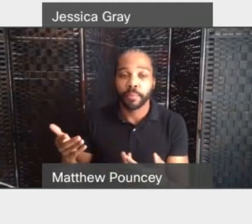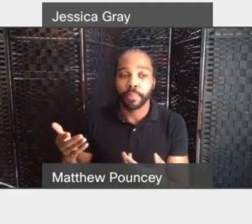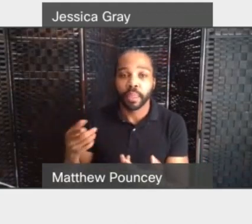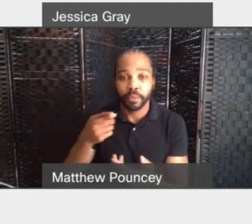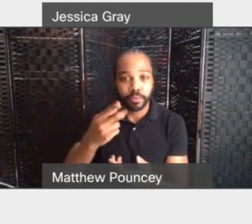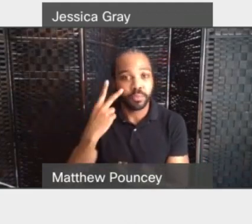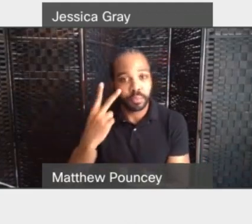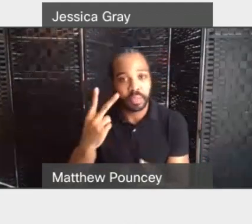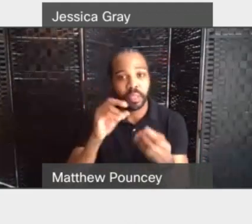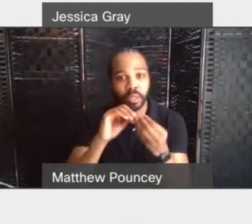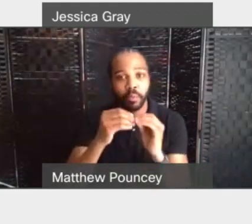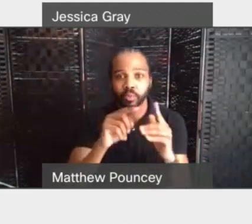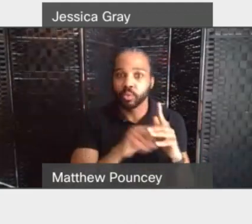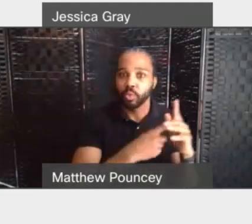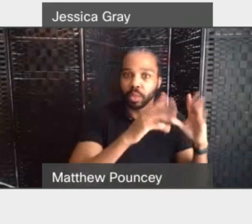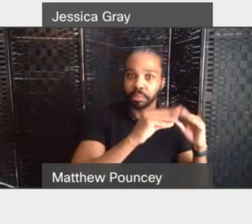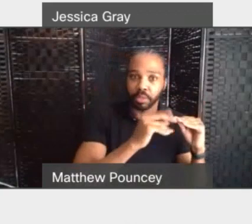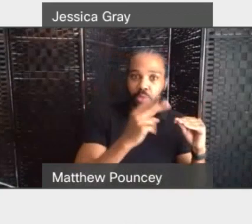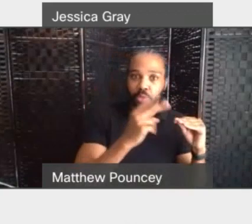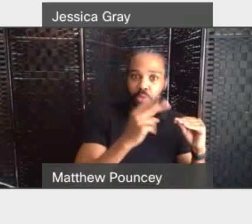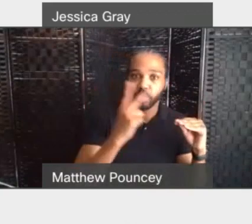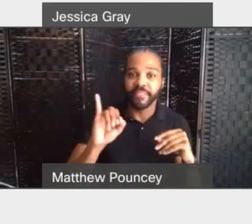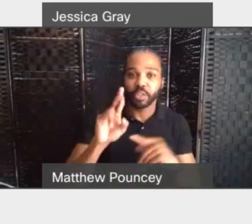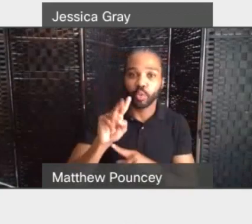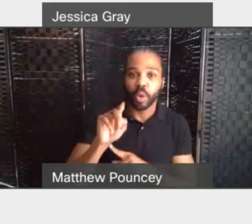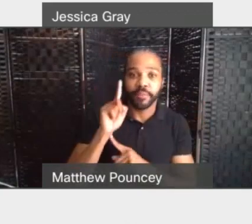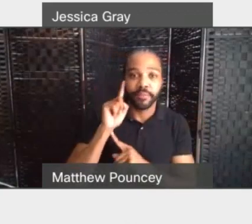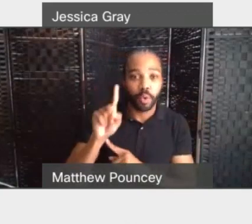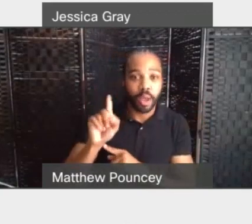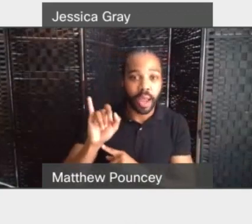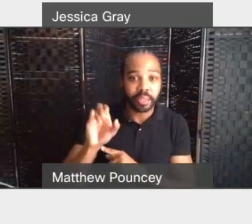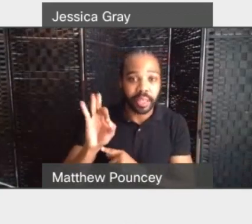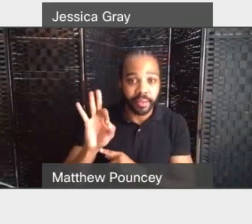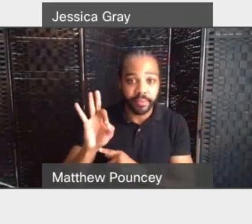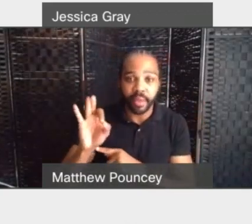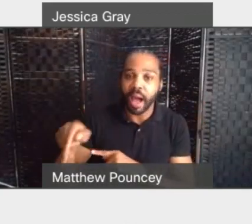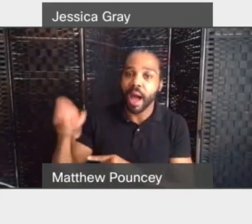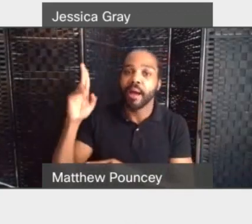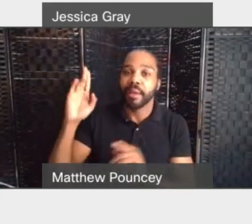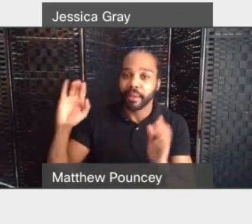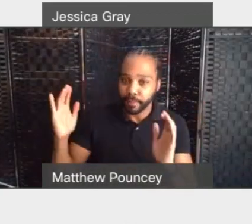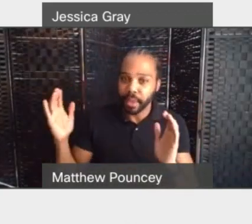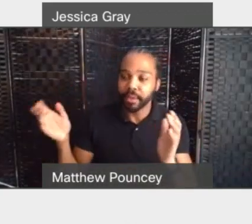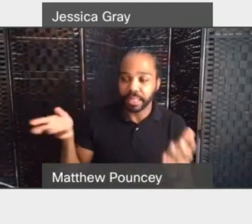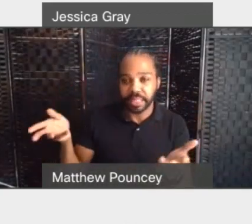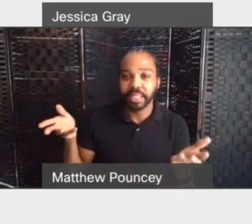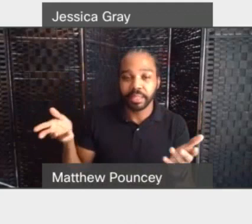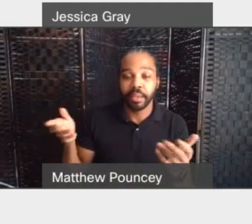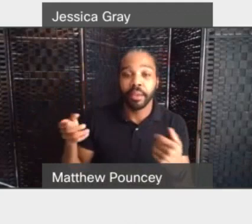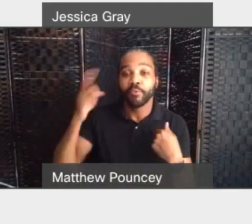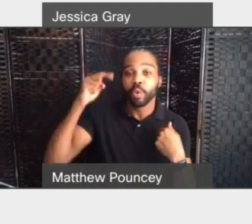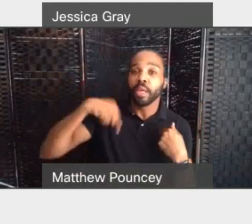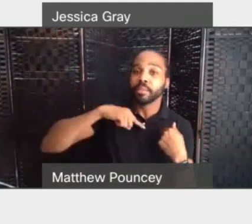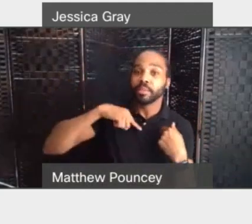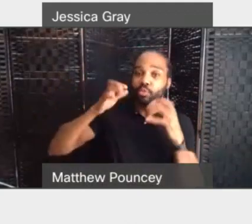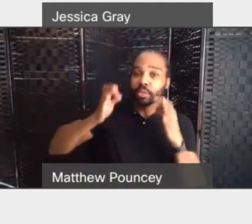the numbers at the beginning, the infection rate amongst people in ICFs was higher. In making the determination about who